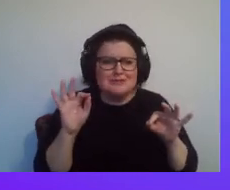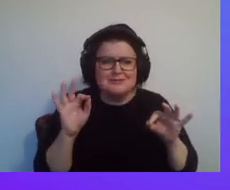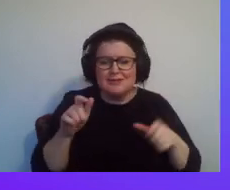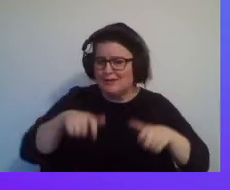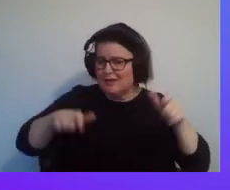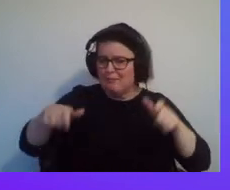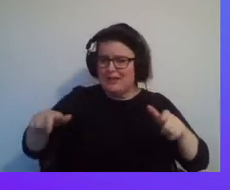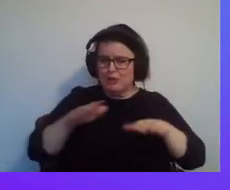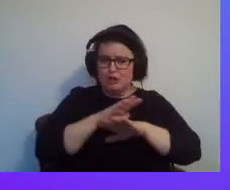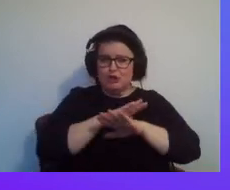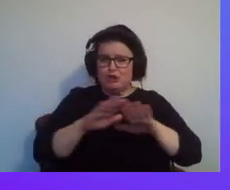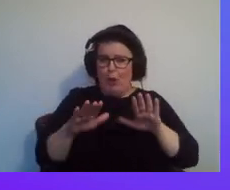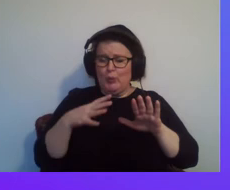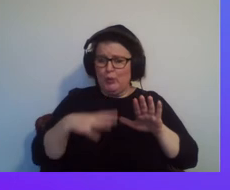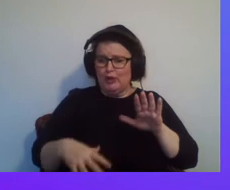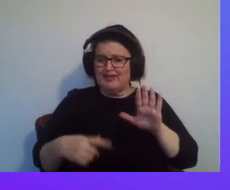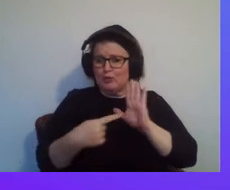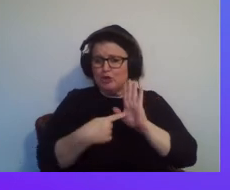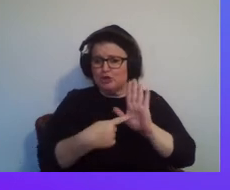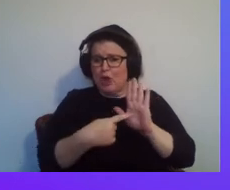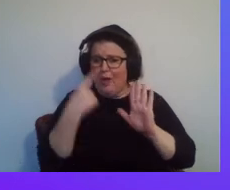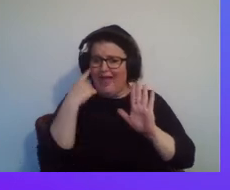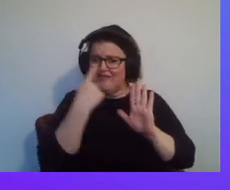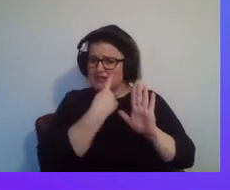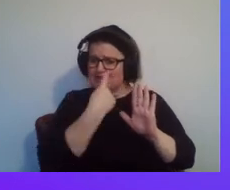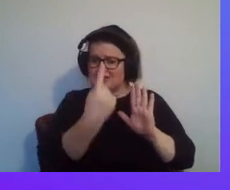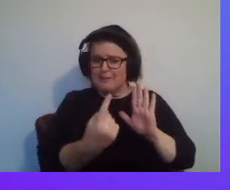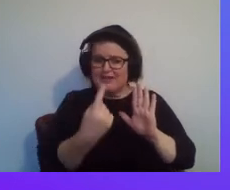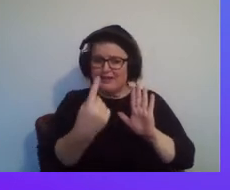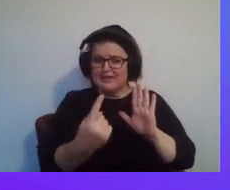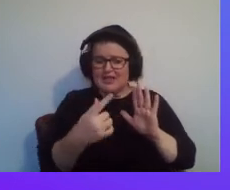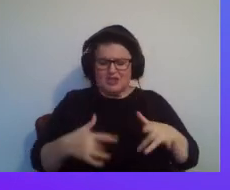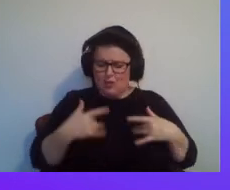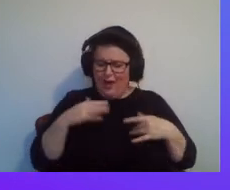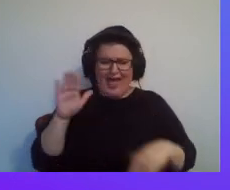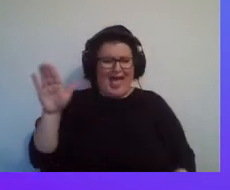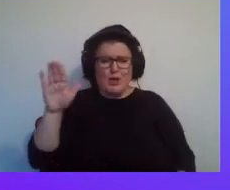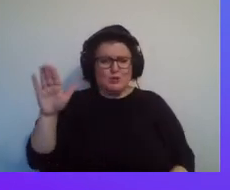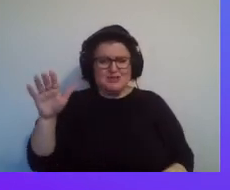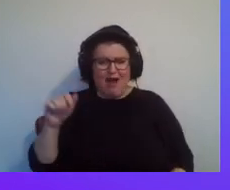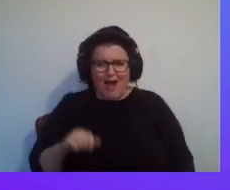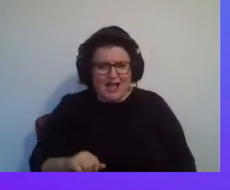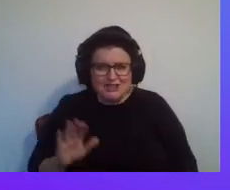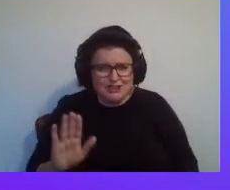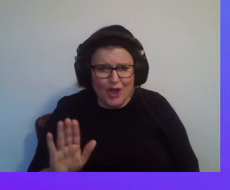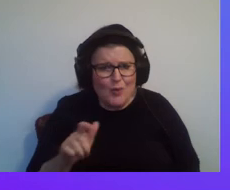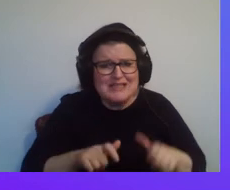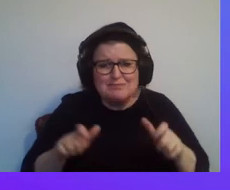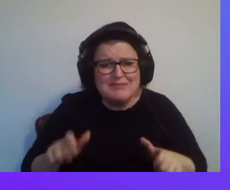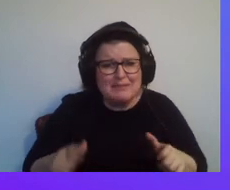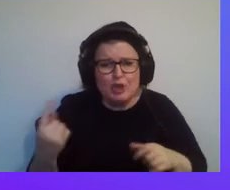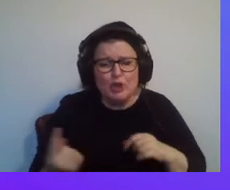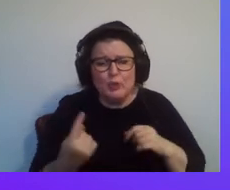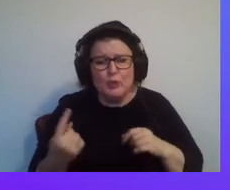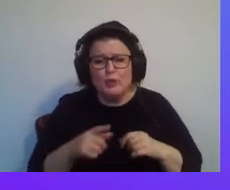here, let me show you my evidence. You're making it sound like it's an outside force. It's not. It's people who are really slick with